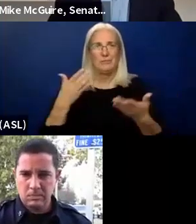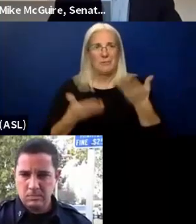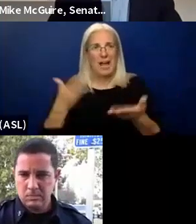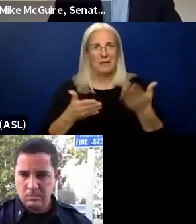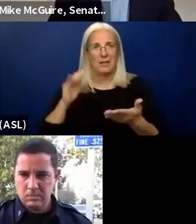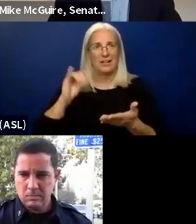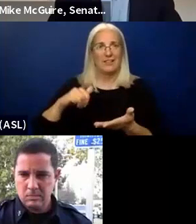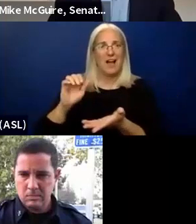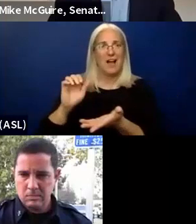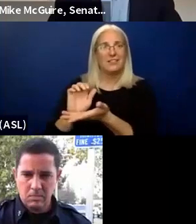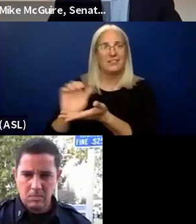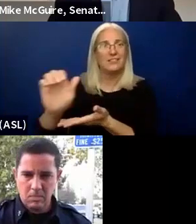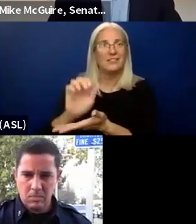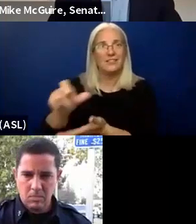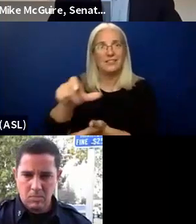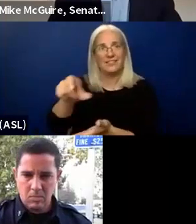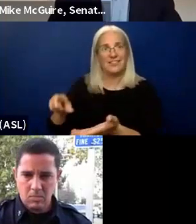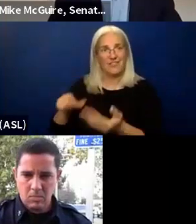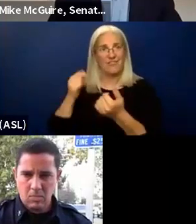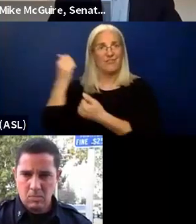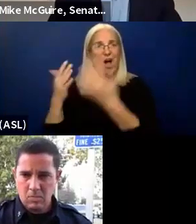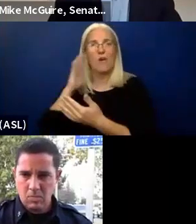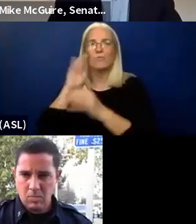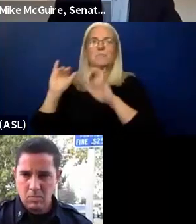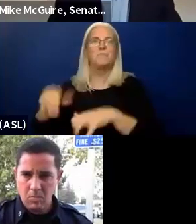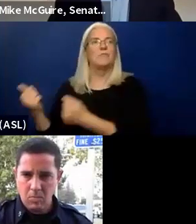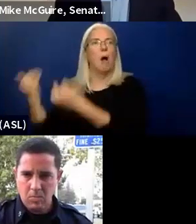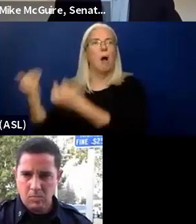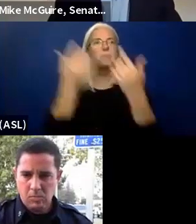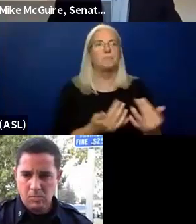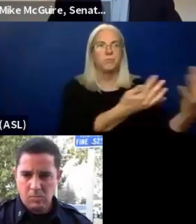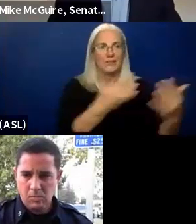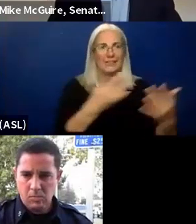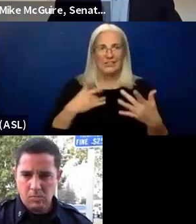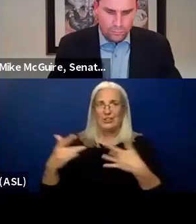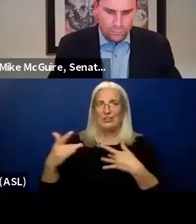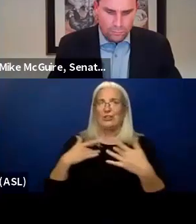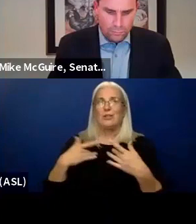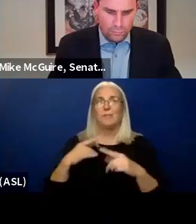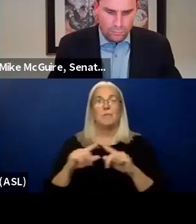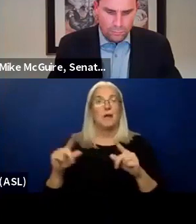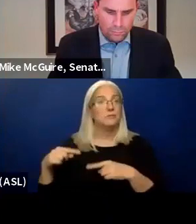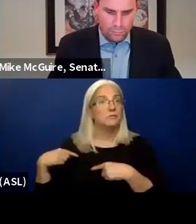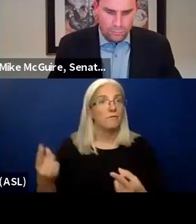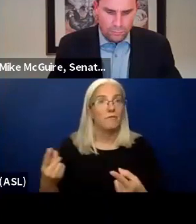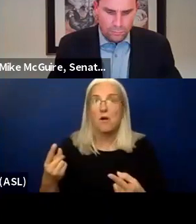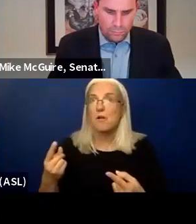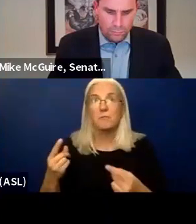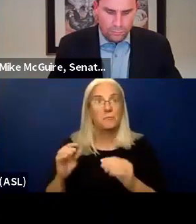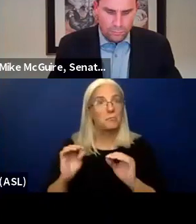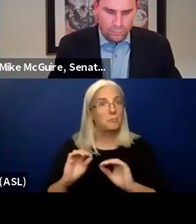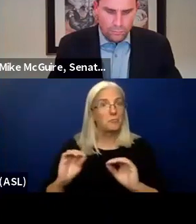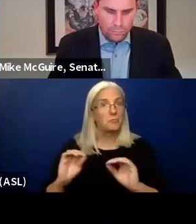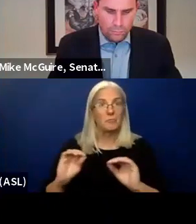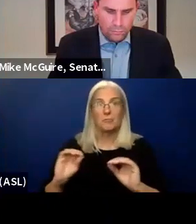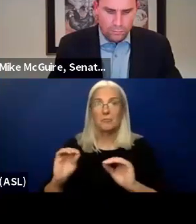even starting new events. But so far, those concerns have not materialized. In fact, late this afternoon, we received the good